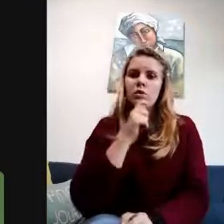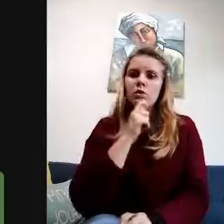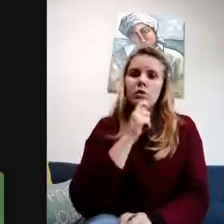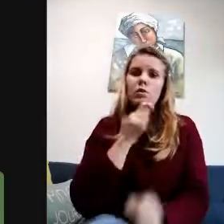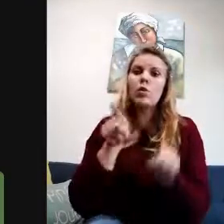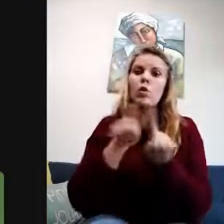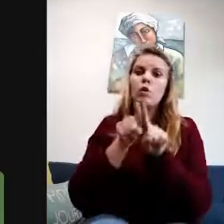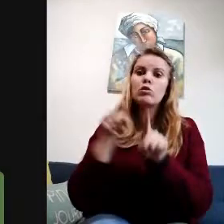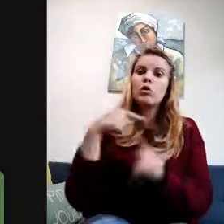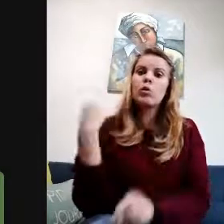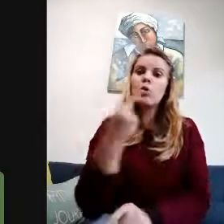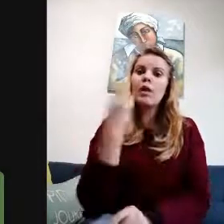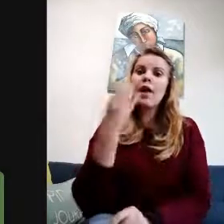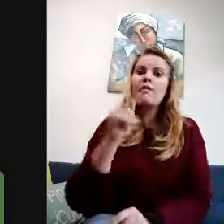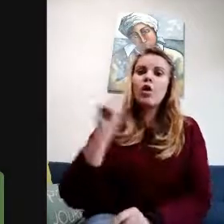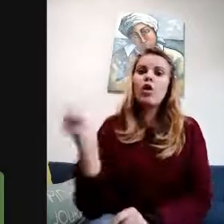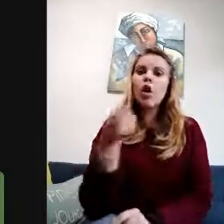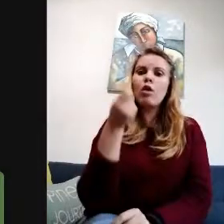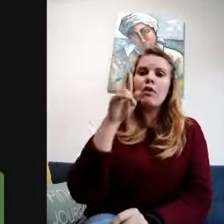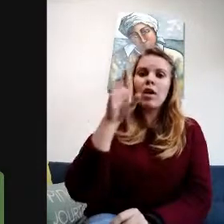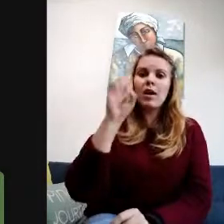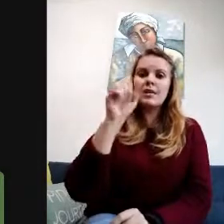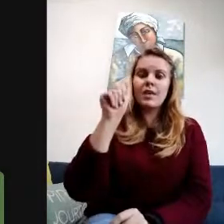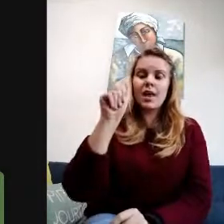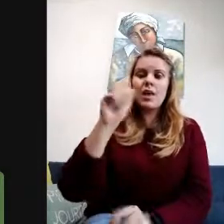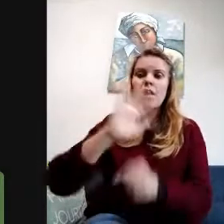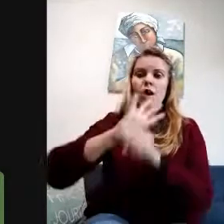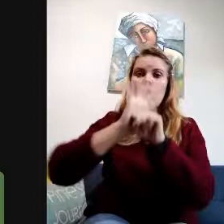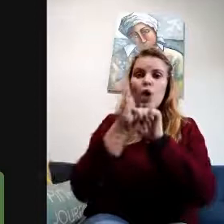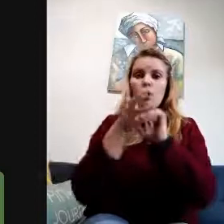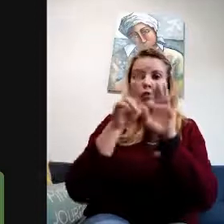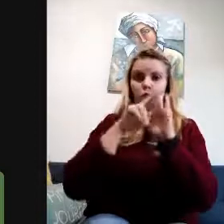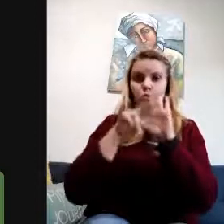RSA's COVID regulations that have been put out.